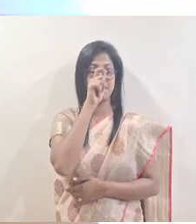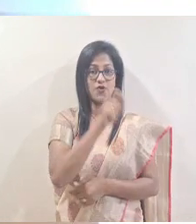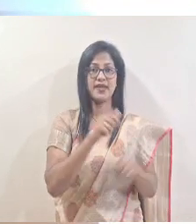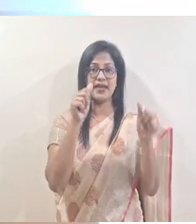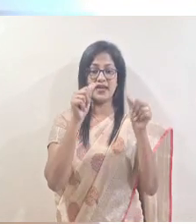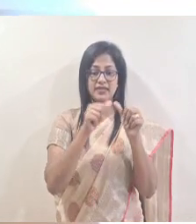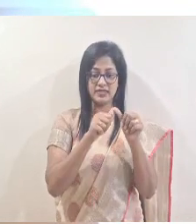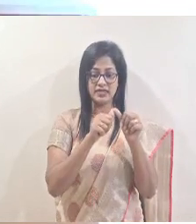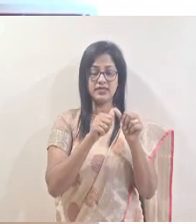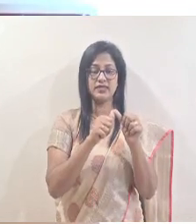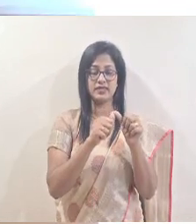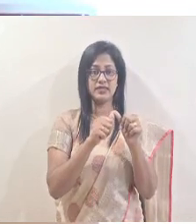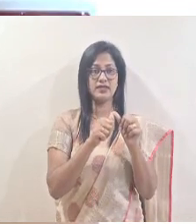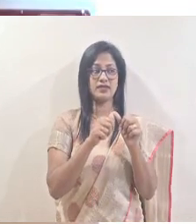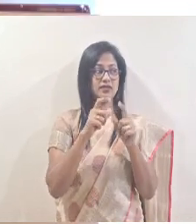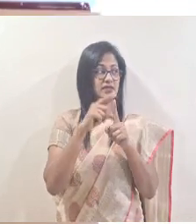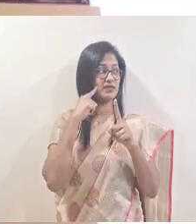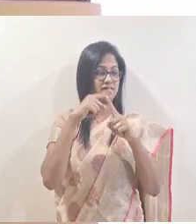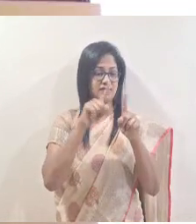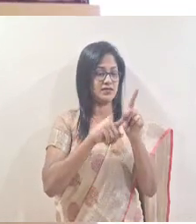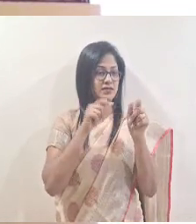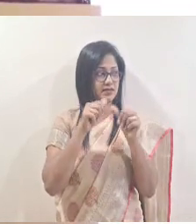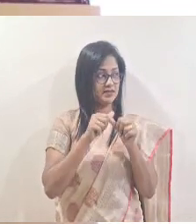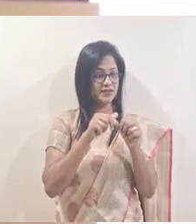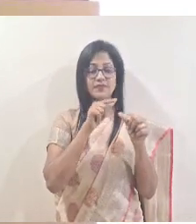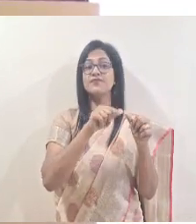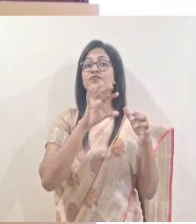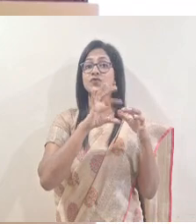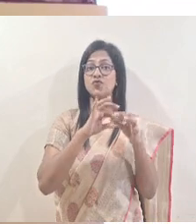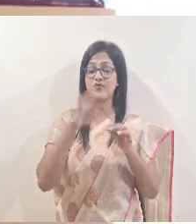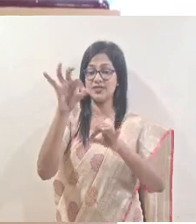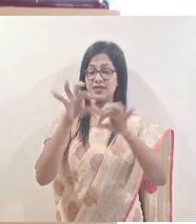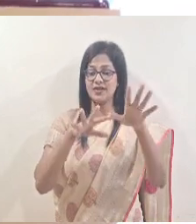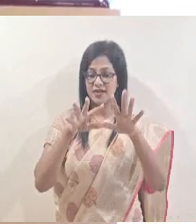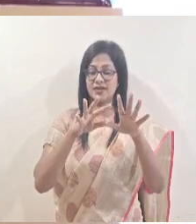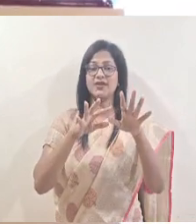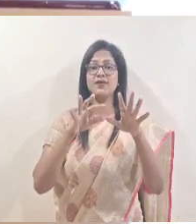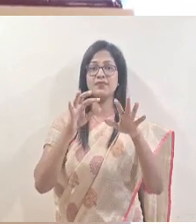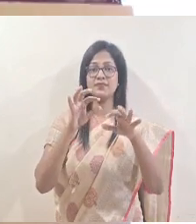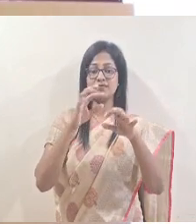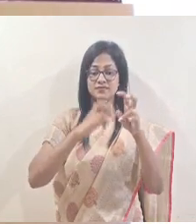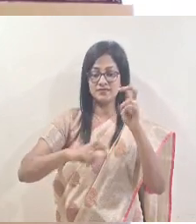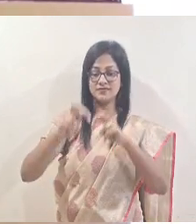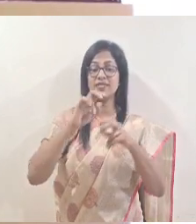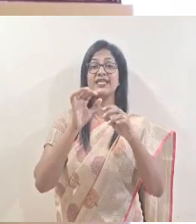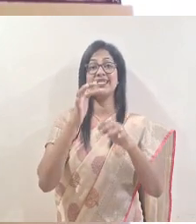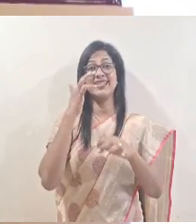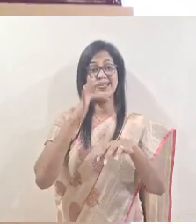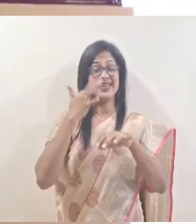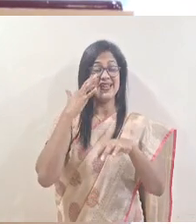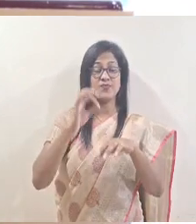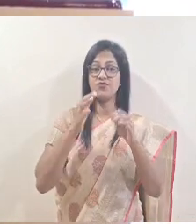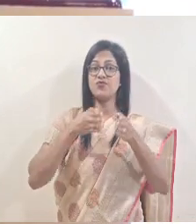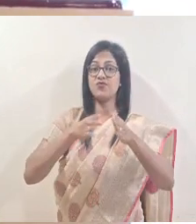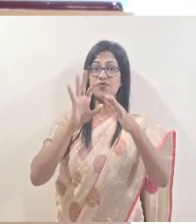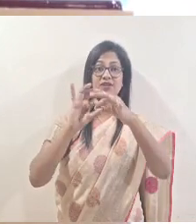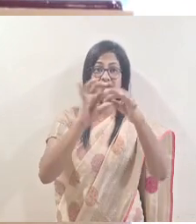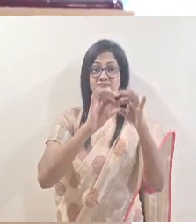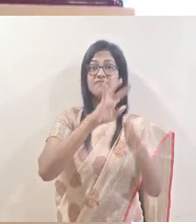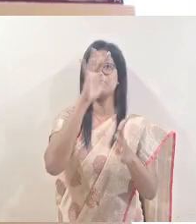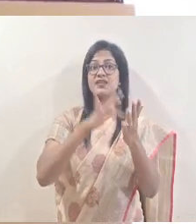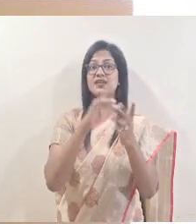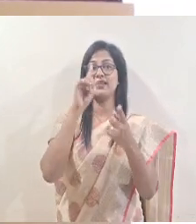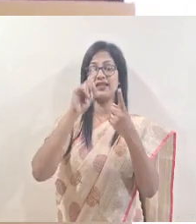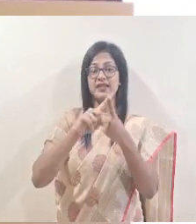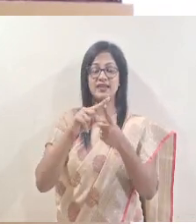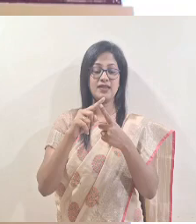Aditya, and he'll be talking about using urban topology to identify critical links of road network as centrality-based